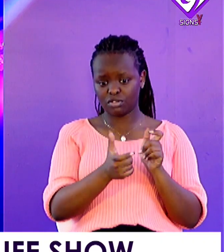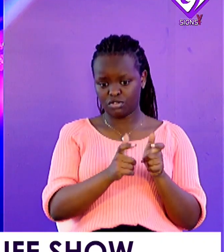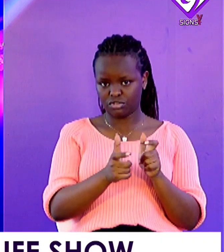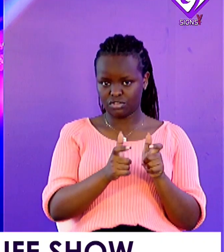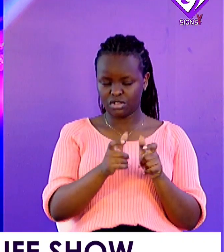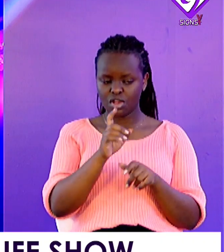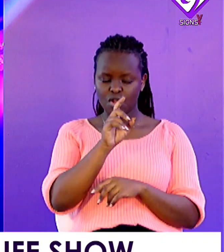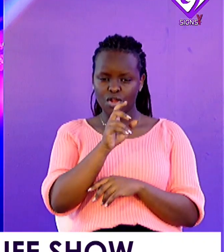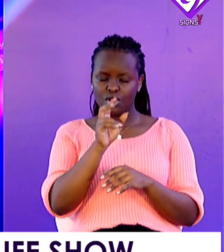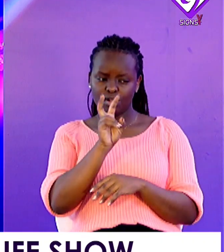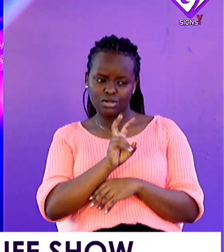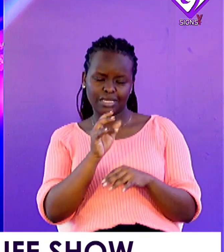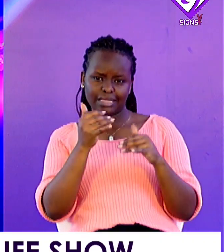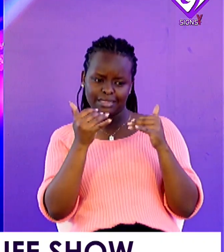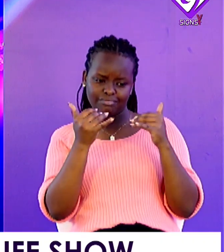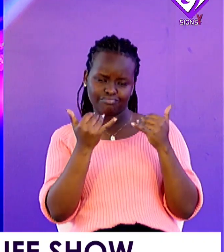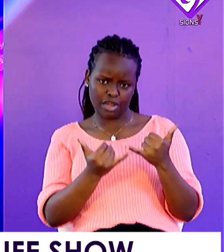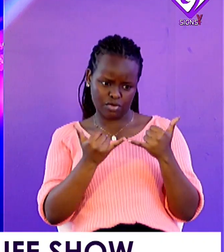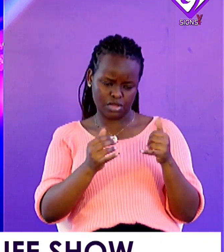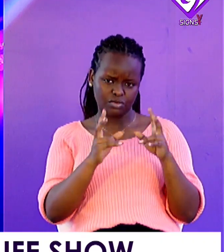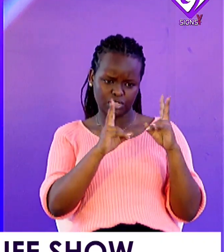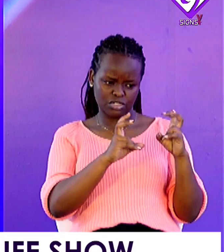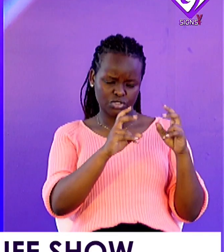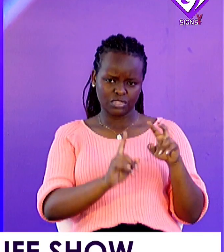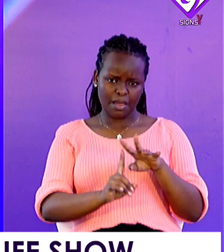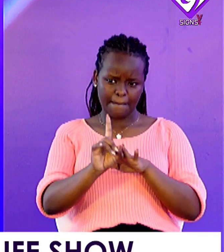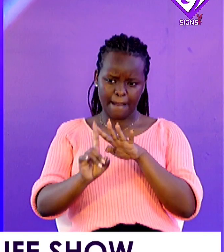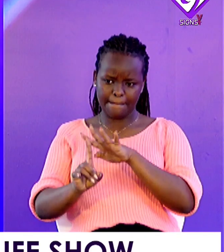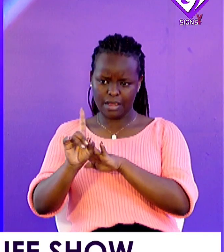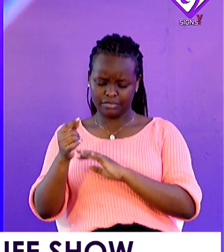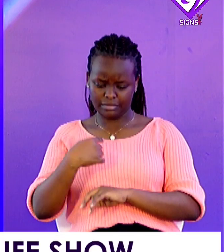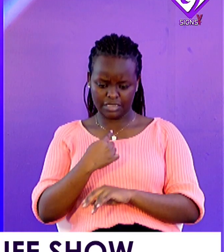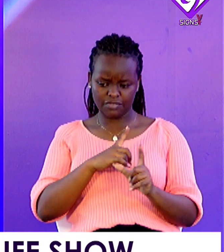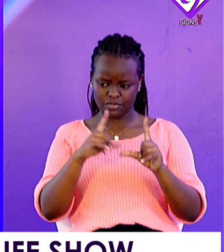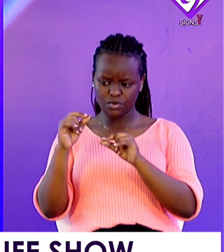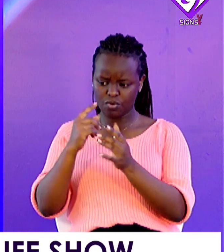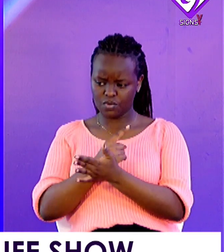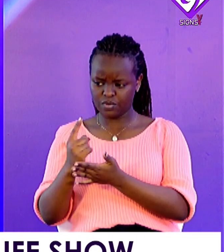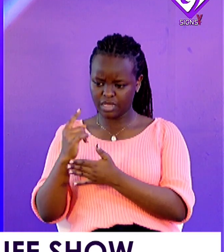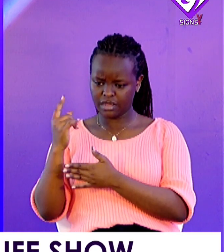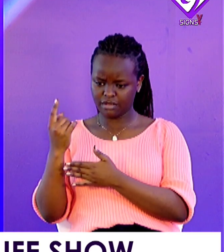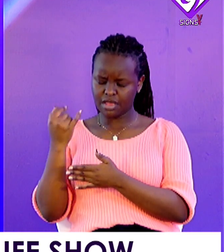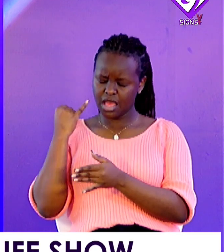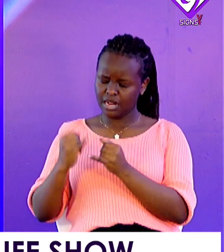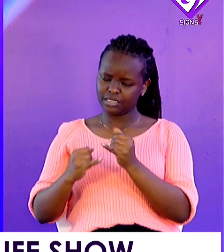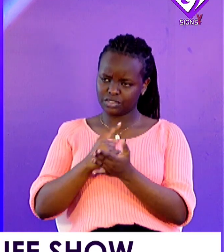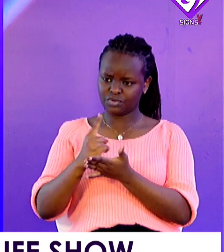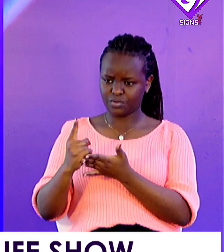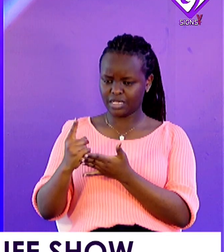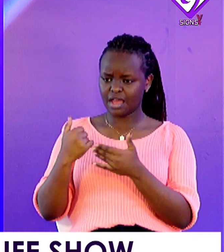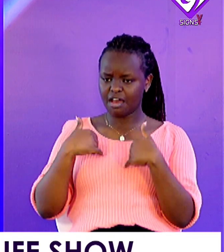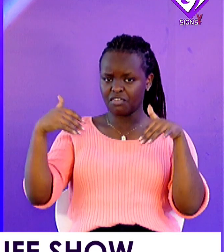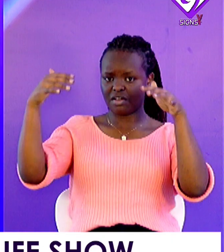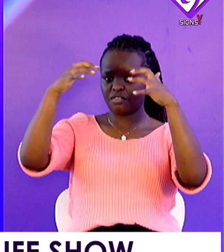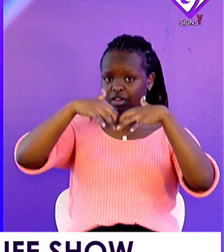current issues that are rising up. Great. I attended a function a week ago, and this